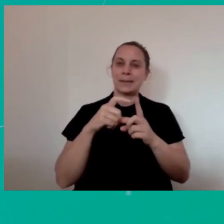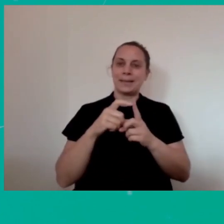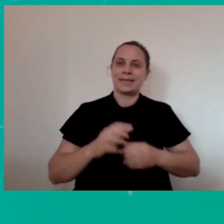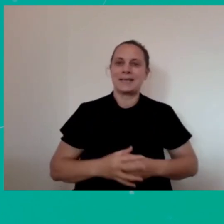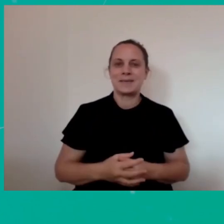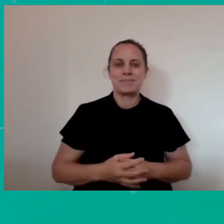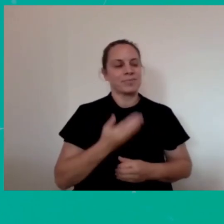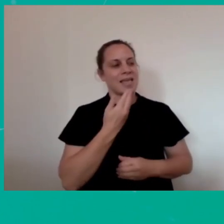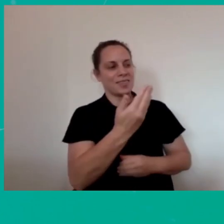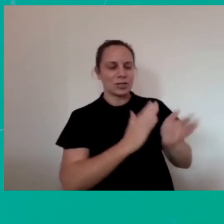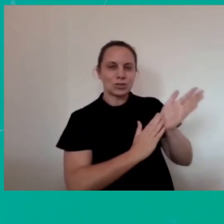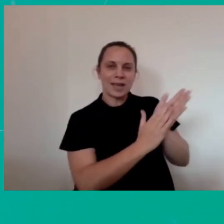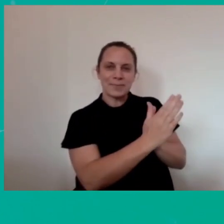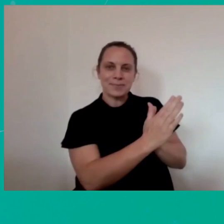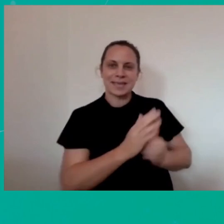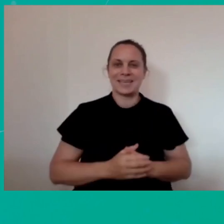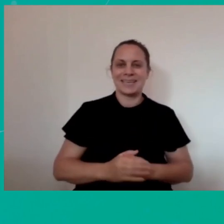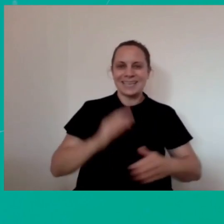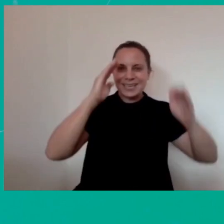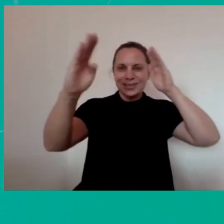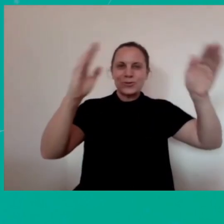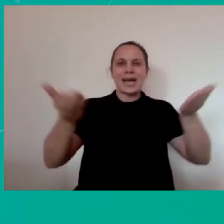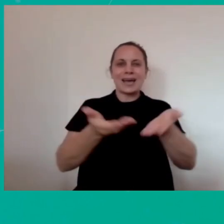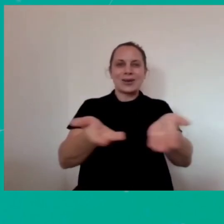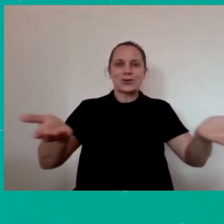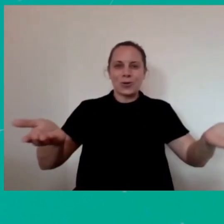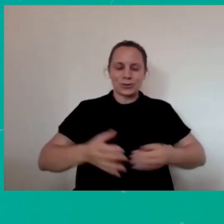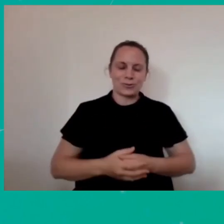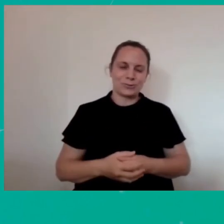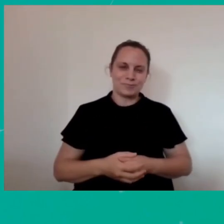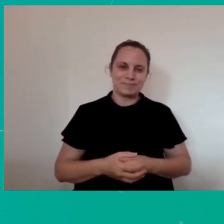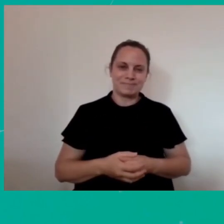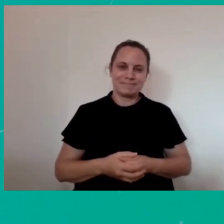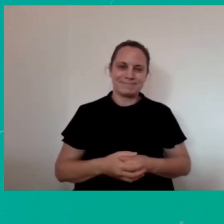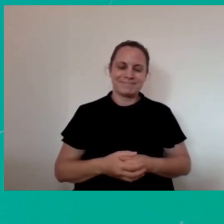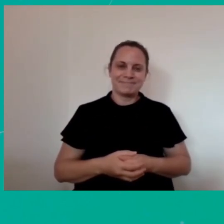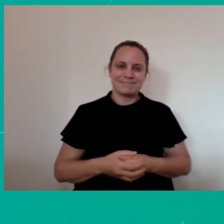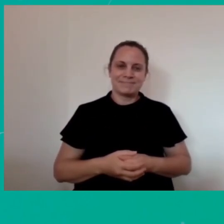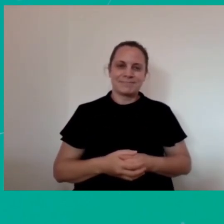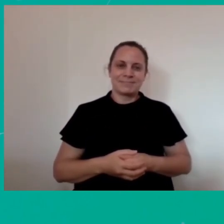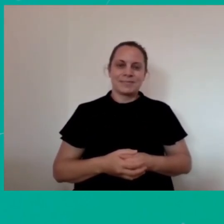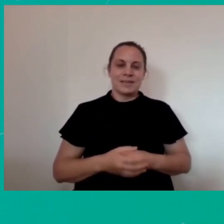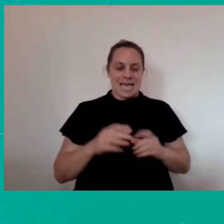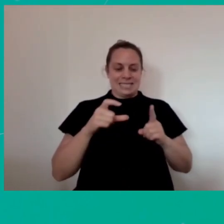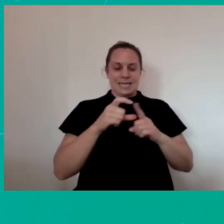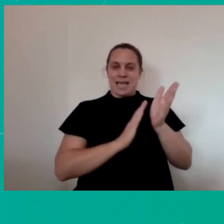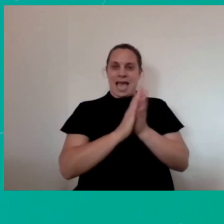Thank you, Hemi. Kia ora koutou katoa. Ko Debbie Hager tōku ingoa.